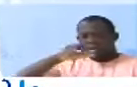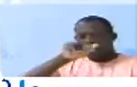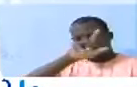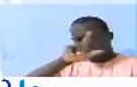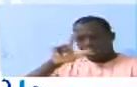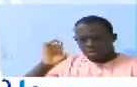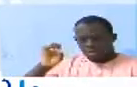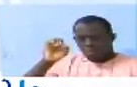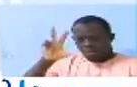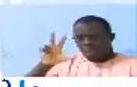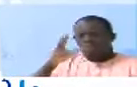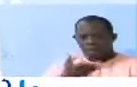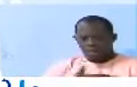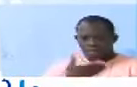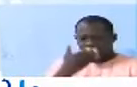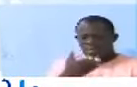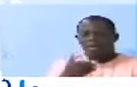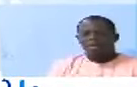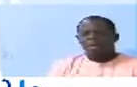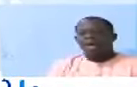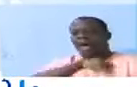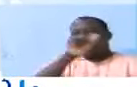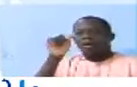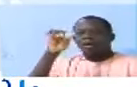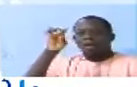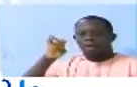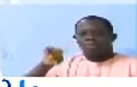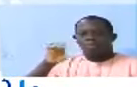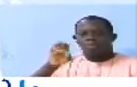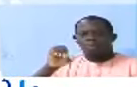And Mamadou Sediwan. Plus Mamadou Sediwan.